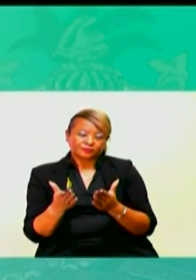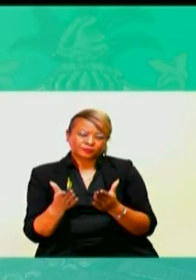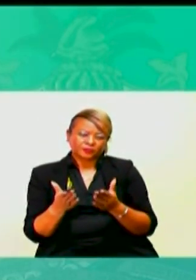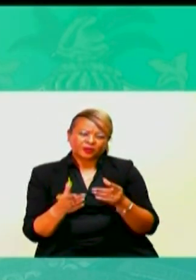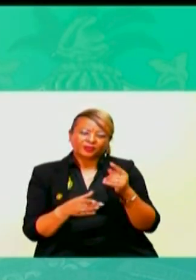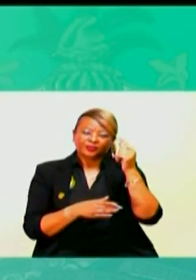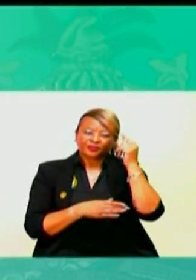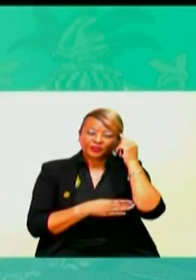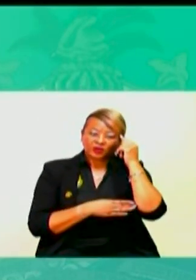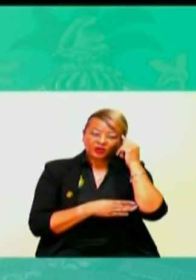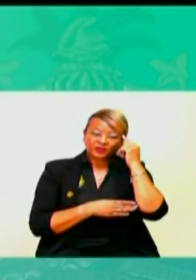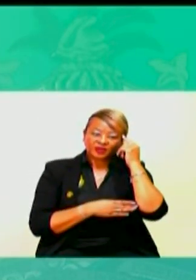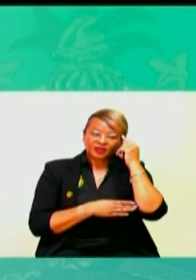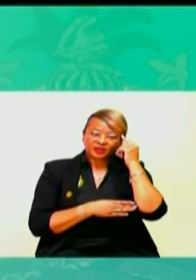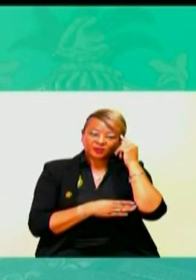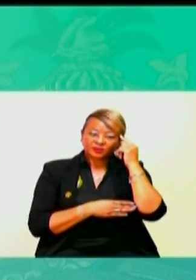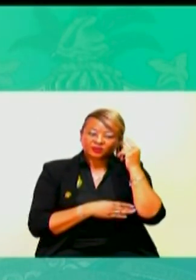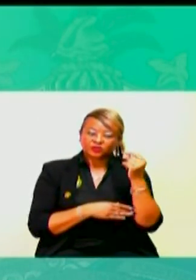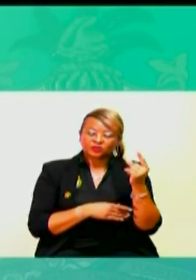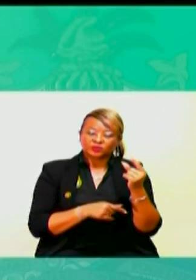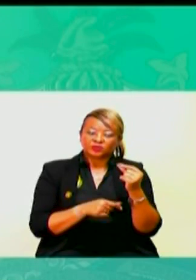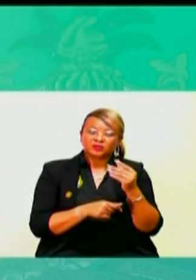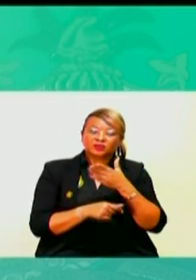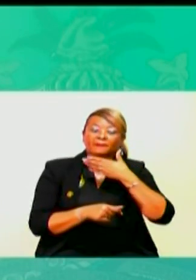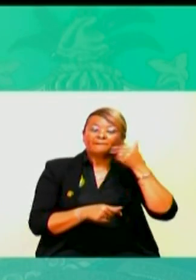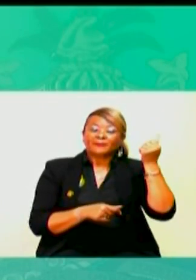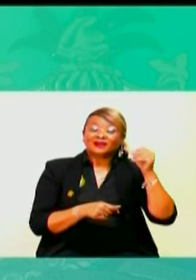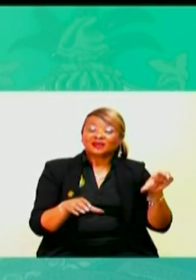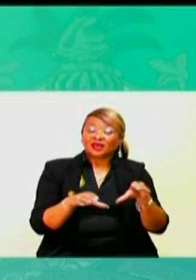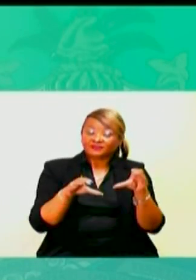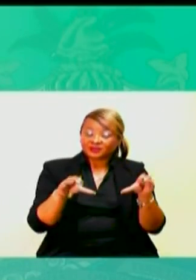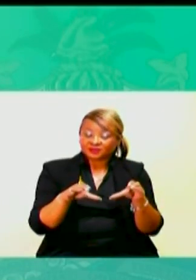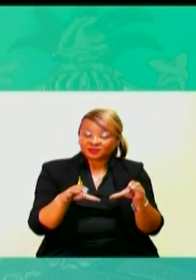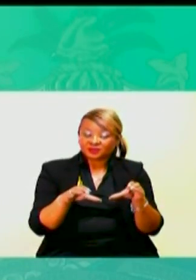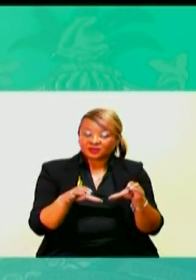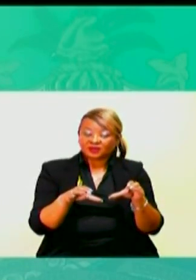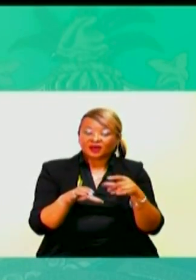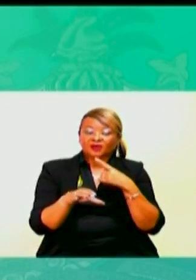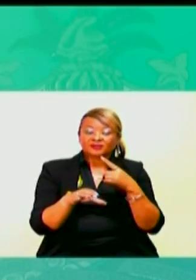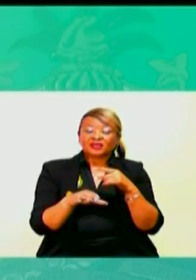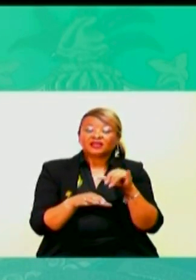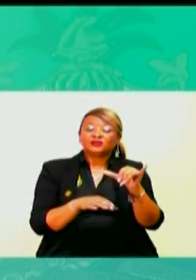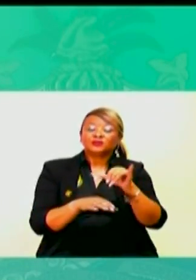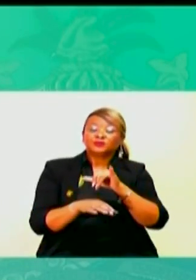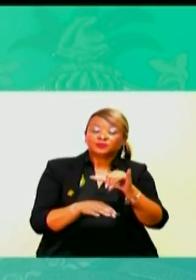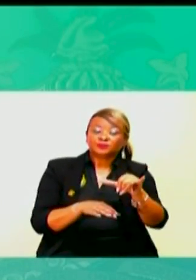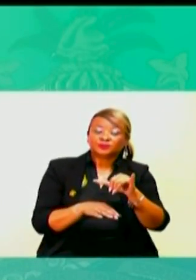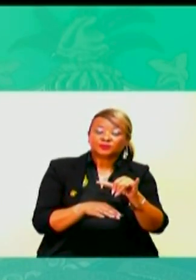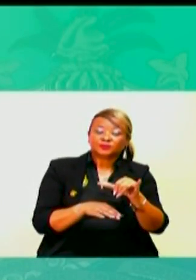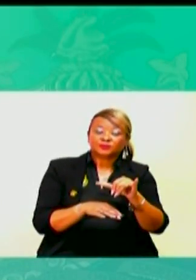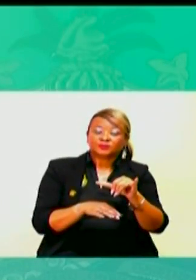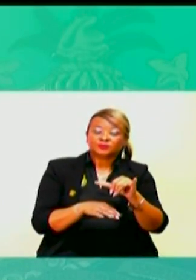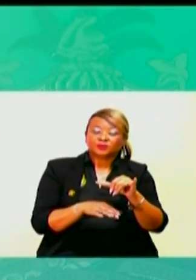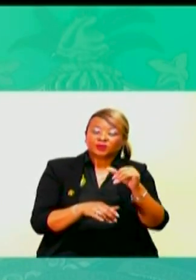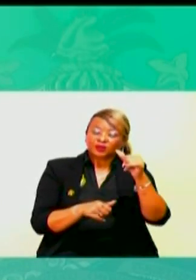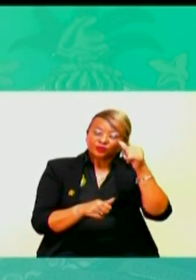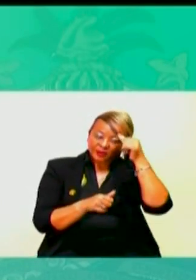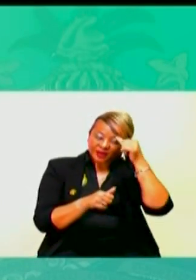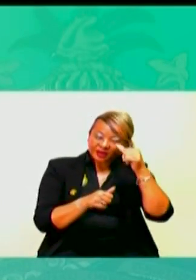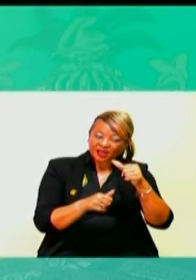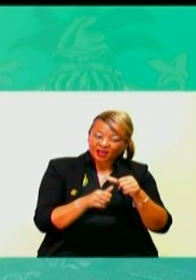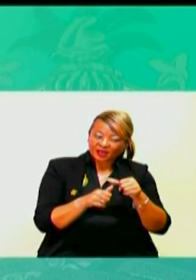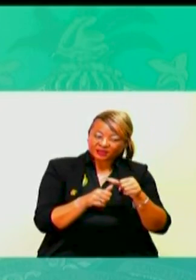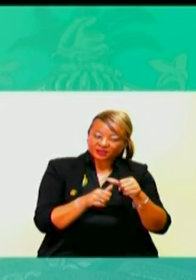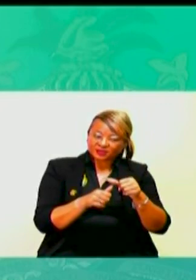thought that he was exercising best efforts, I would submit he too, in hindsight, recognized that